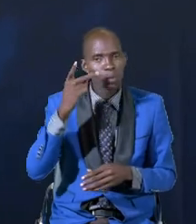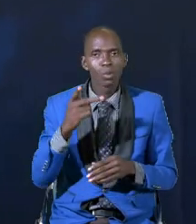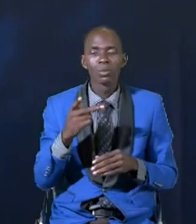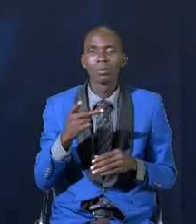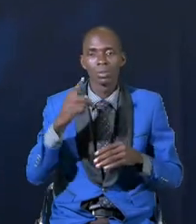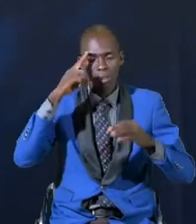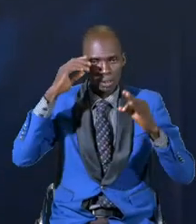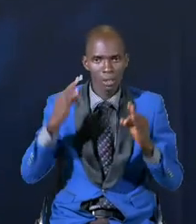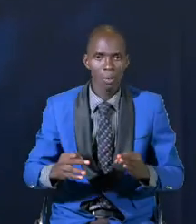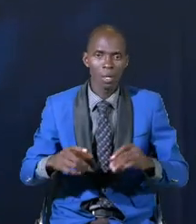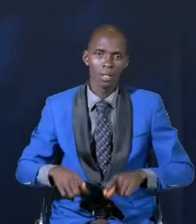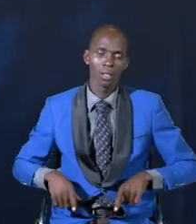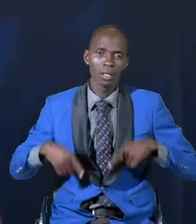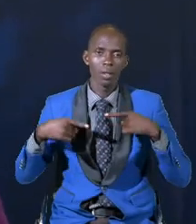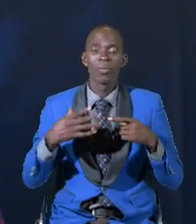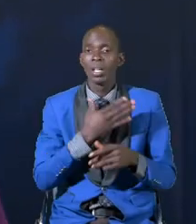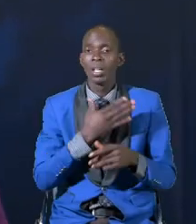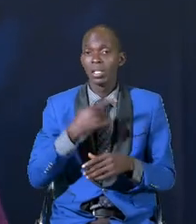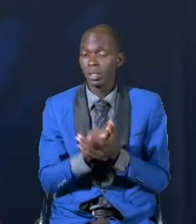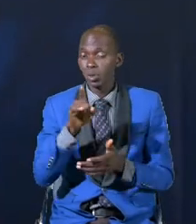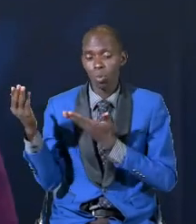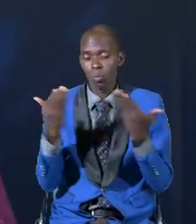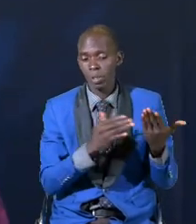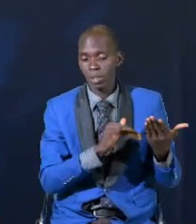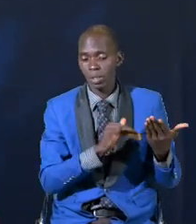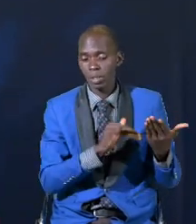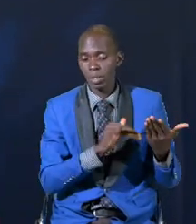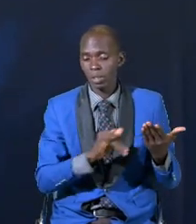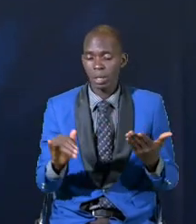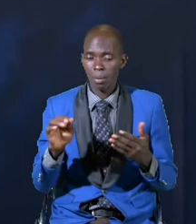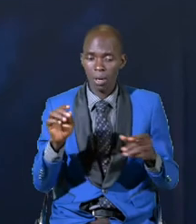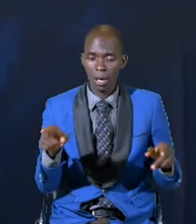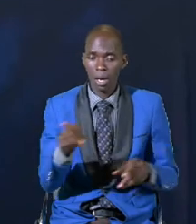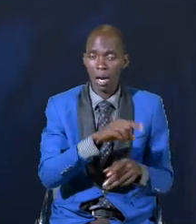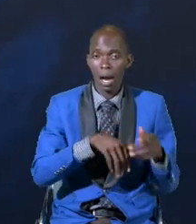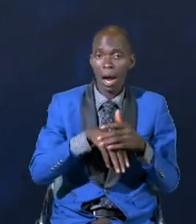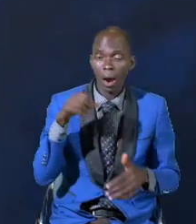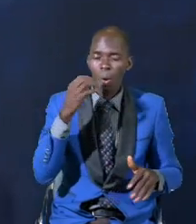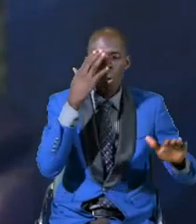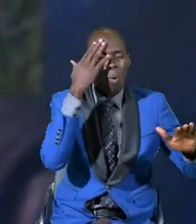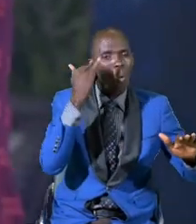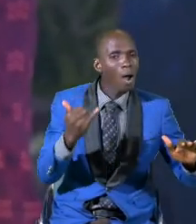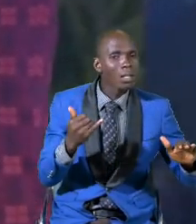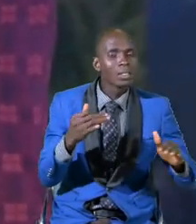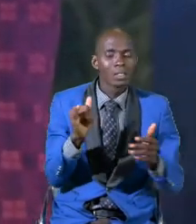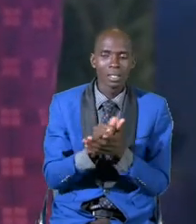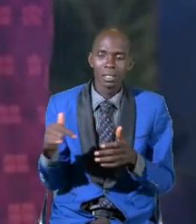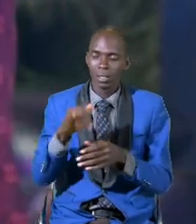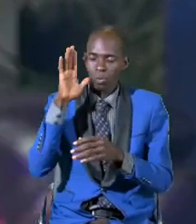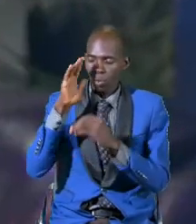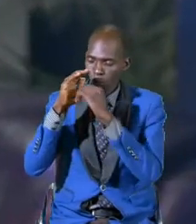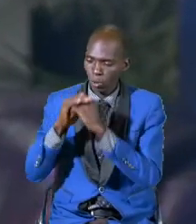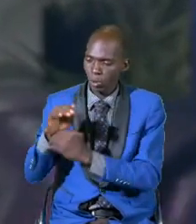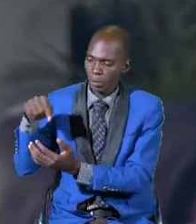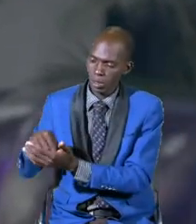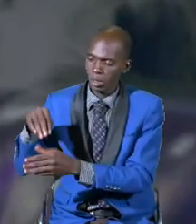Purpose. And he said, you'll bring them out. Why? They will worship in this mountain. And